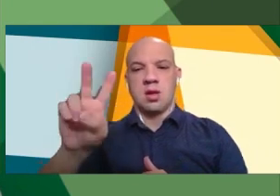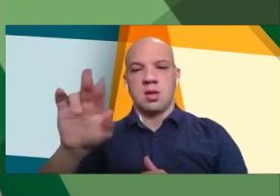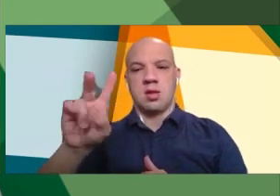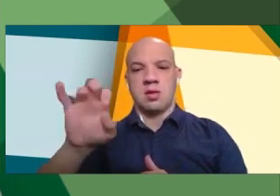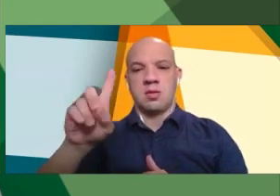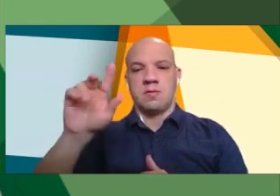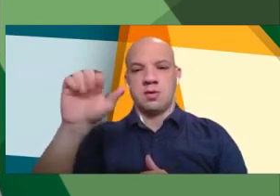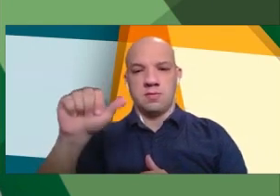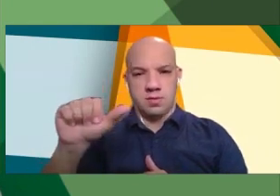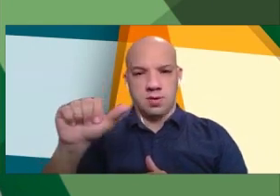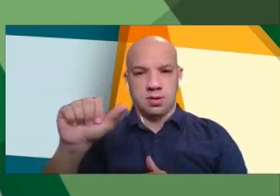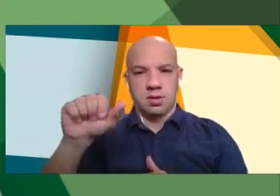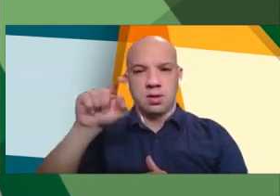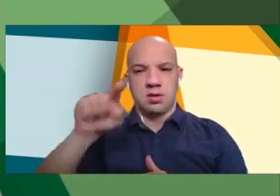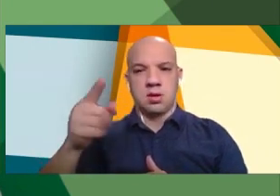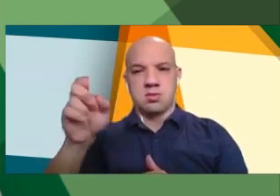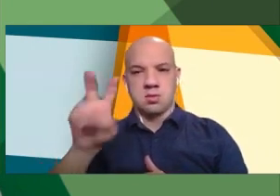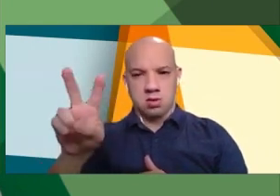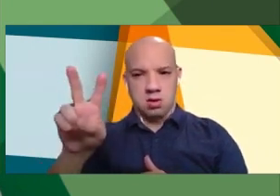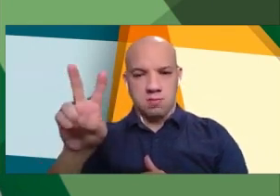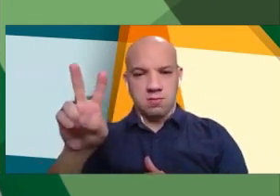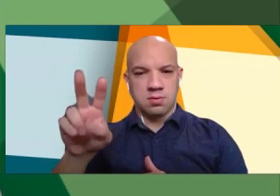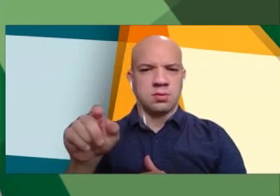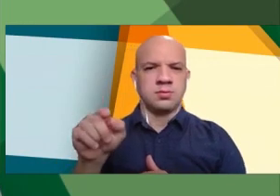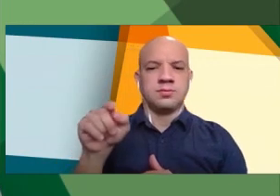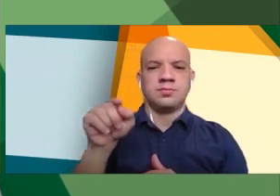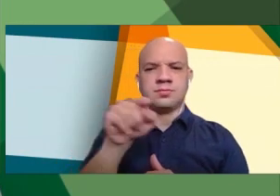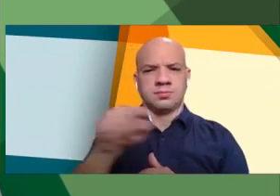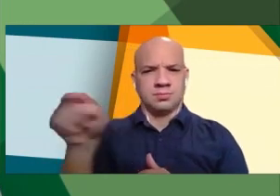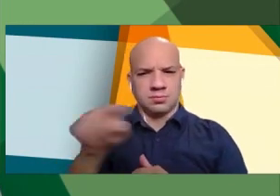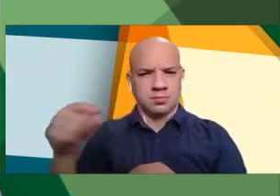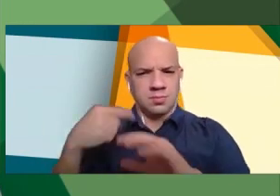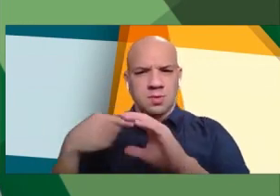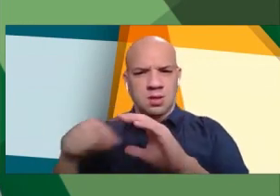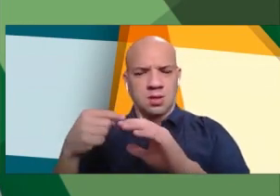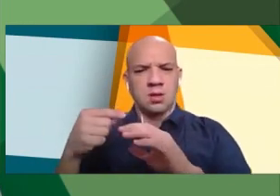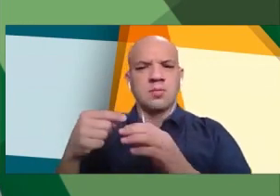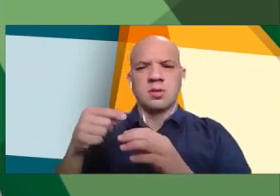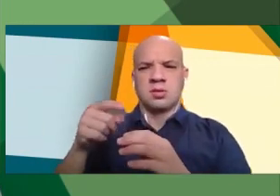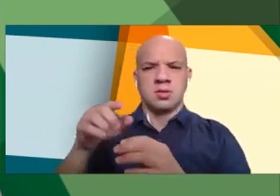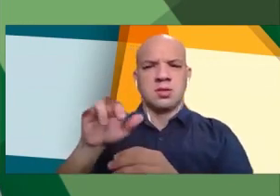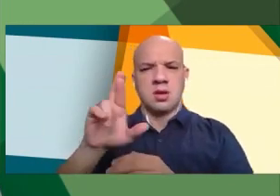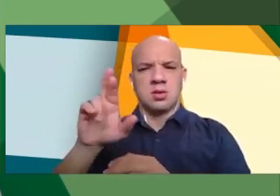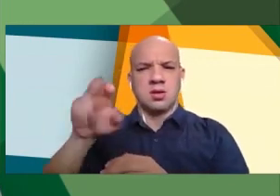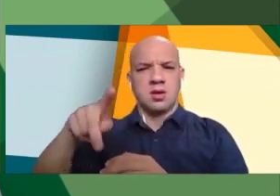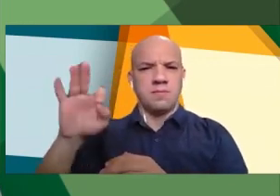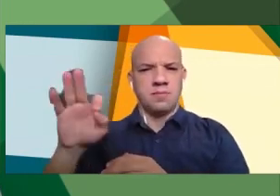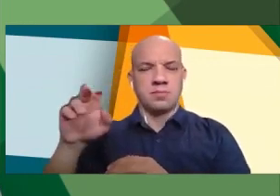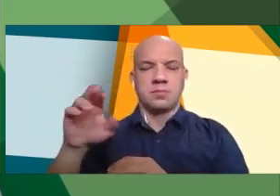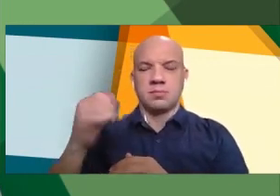cdbg-DR/procurement@vivienda.pr.gov. That information is available in the RFP instructions that you can